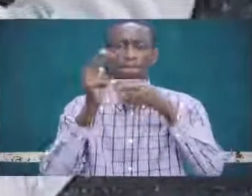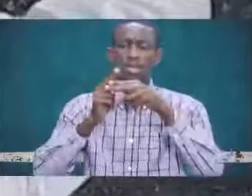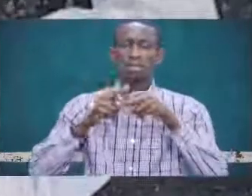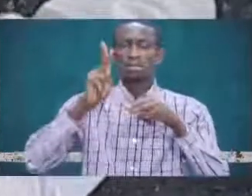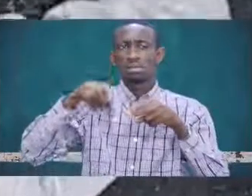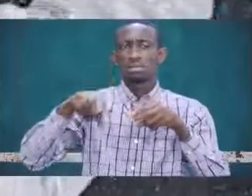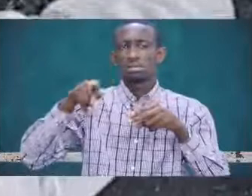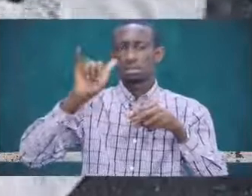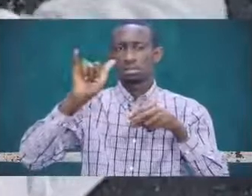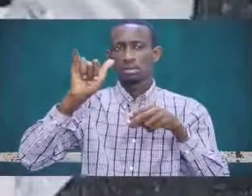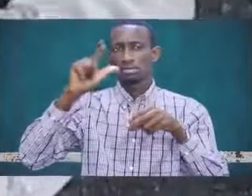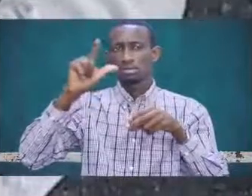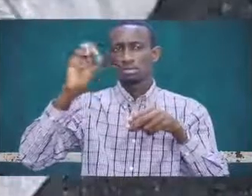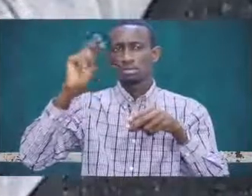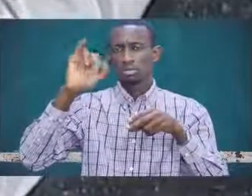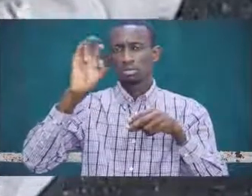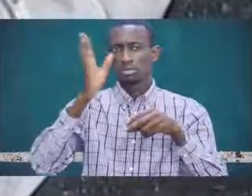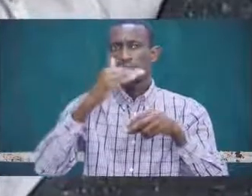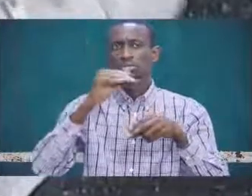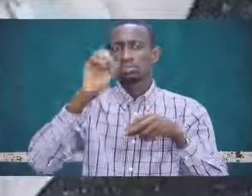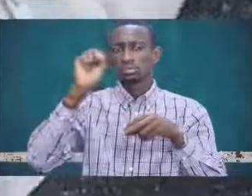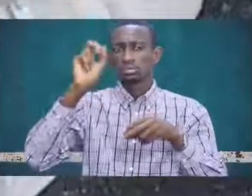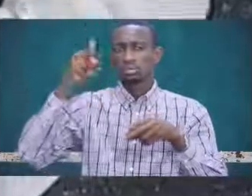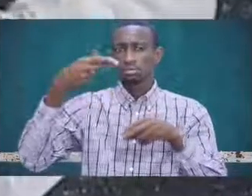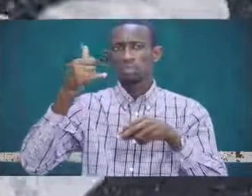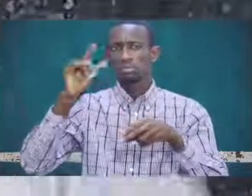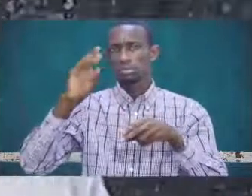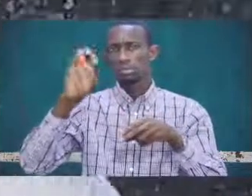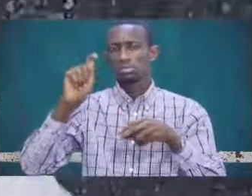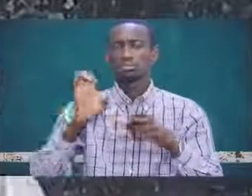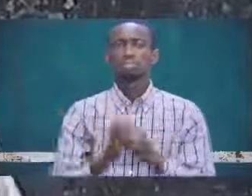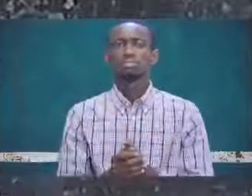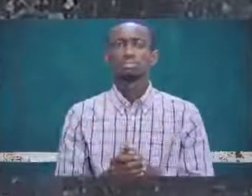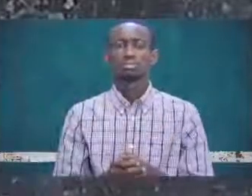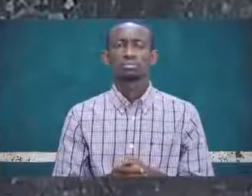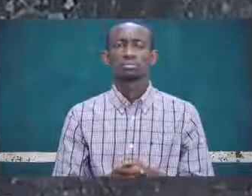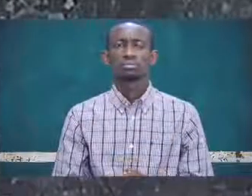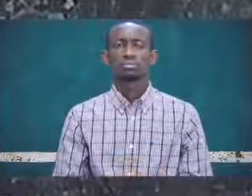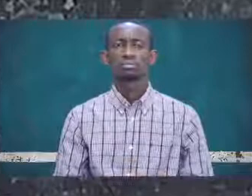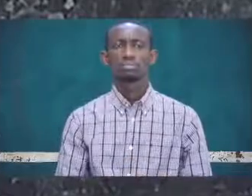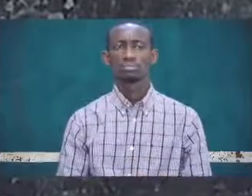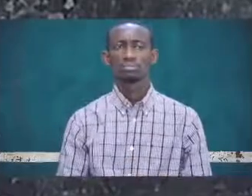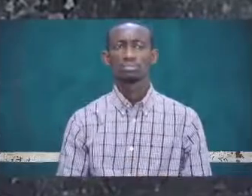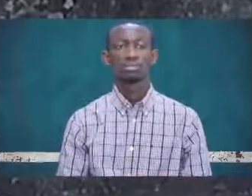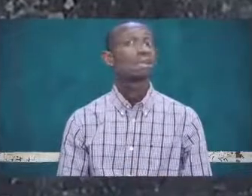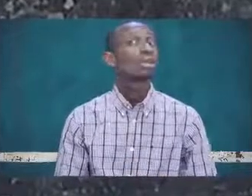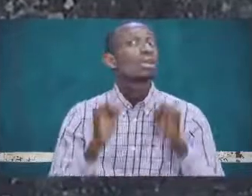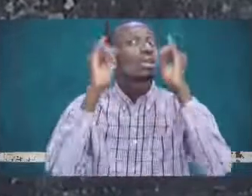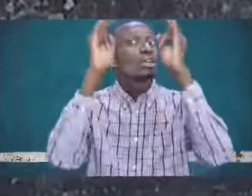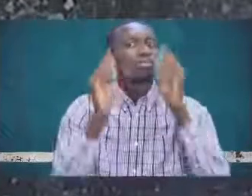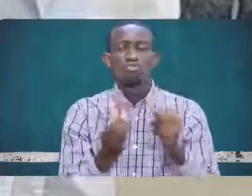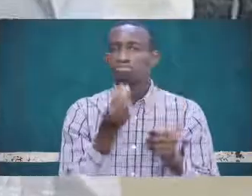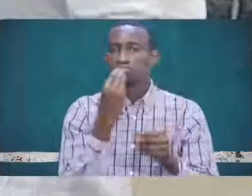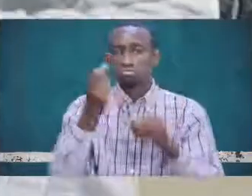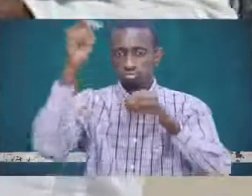they normally, pyloric sphincter, which normally opens when the food enters. The